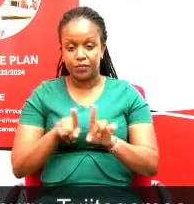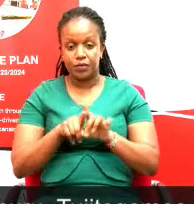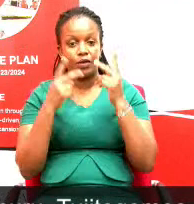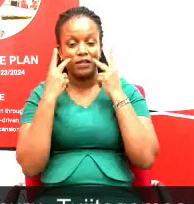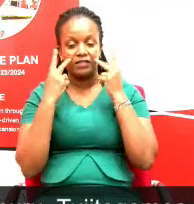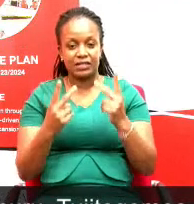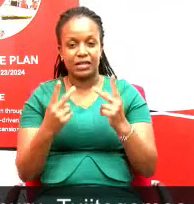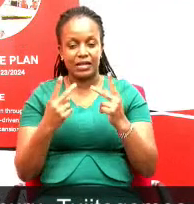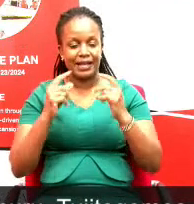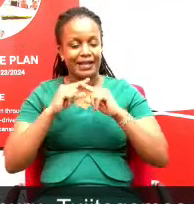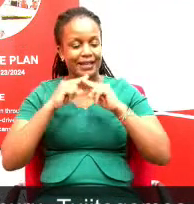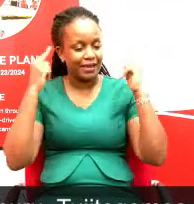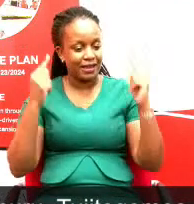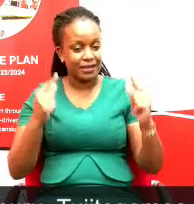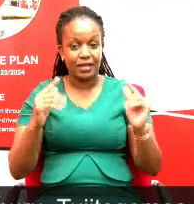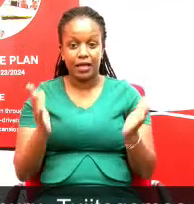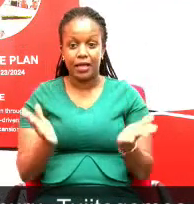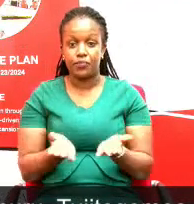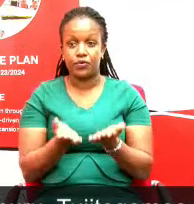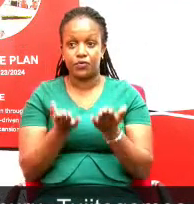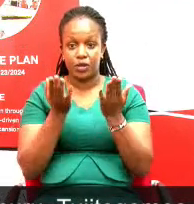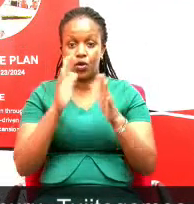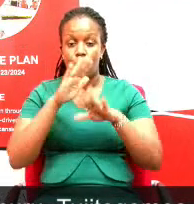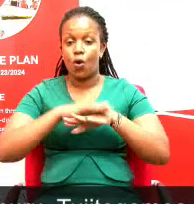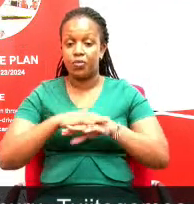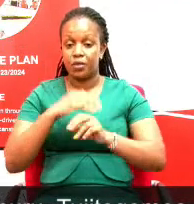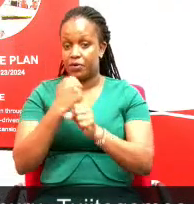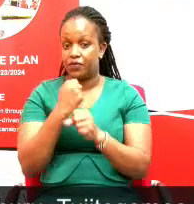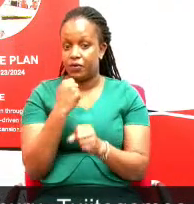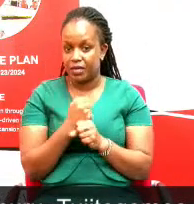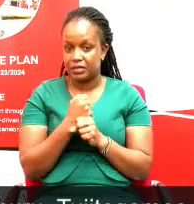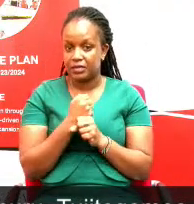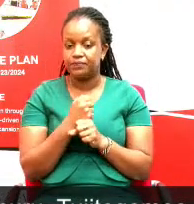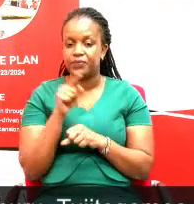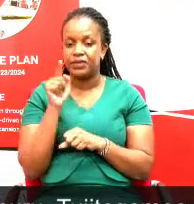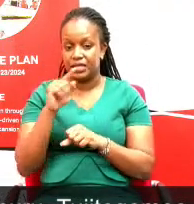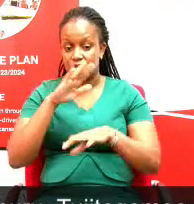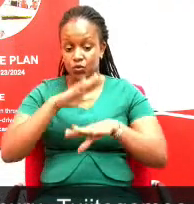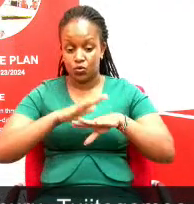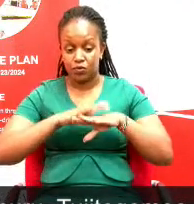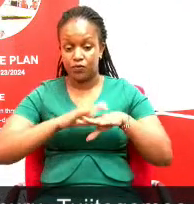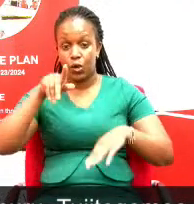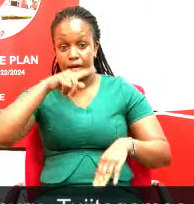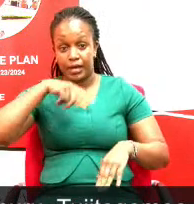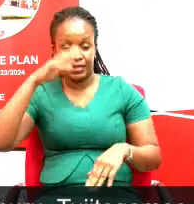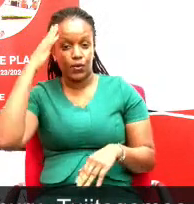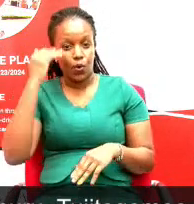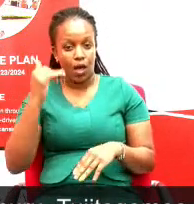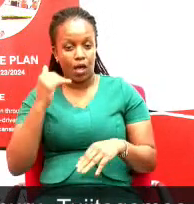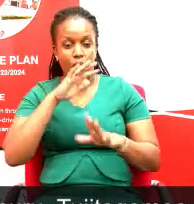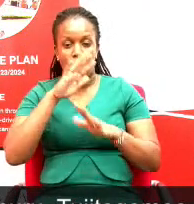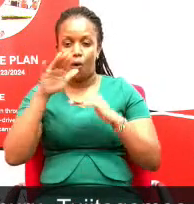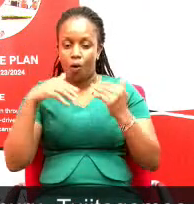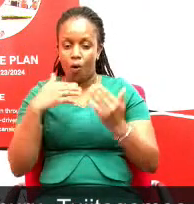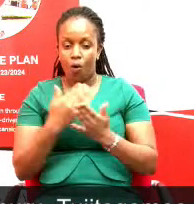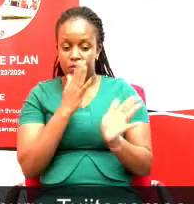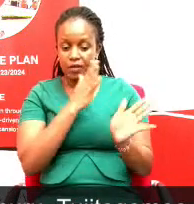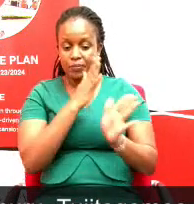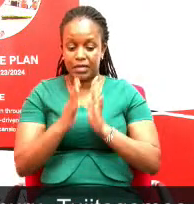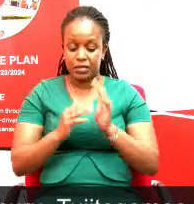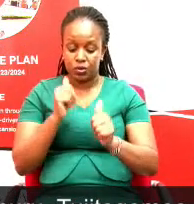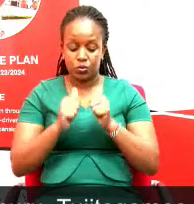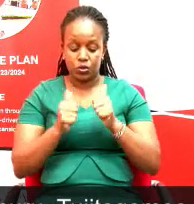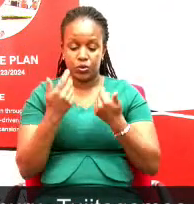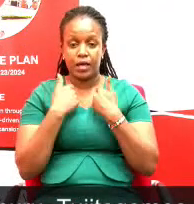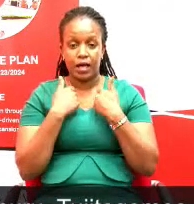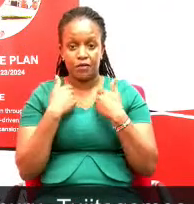great stride, great improvement in the revenue performance. This is good for us because all the dreams that we've had in terms of growing